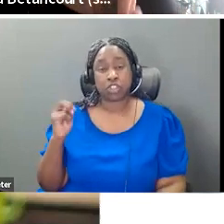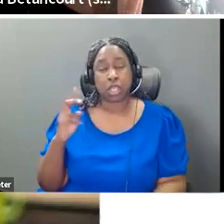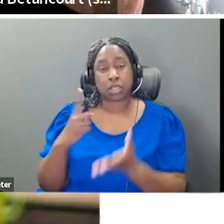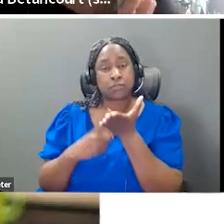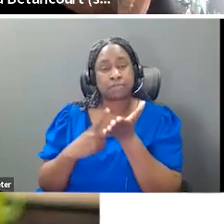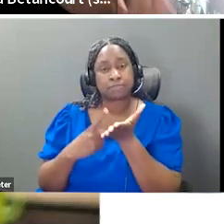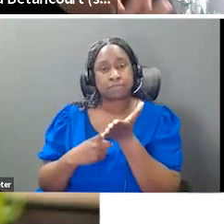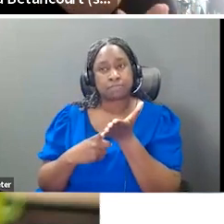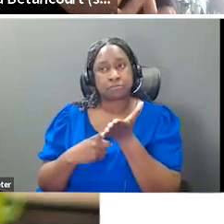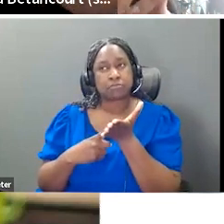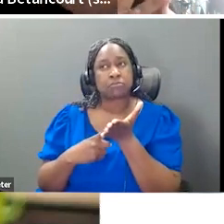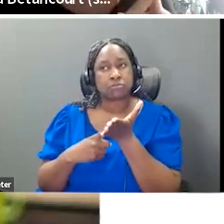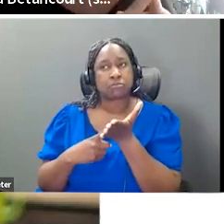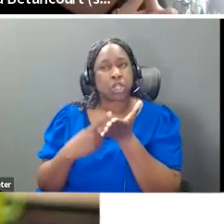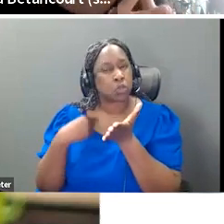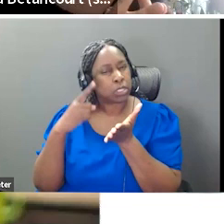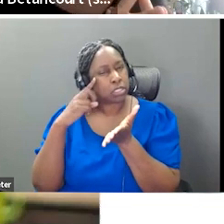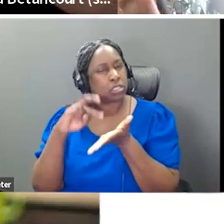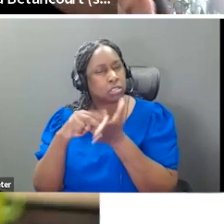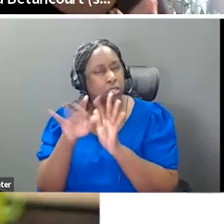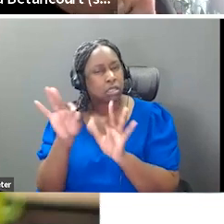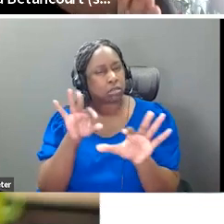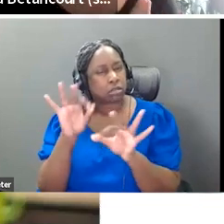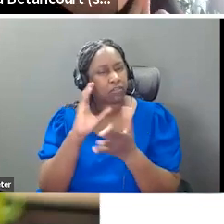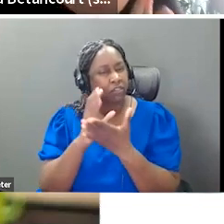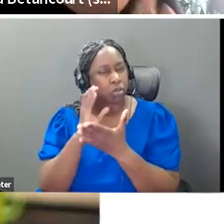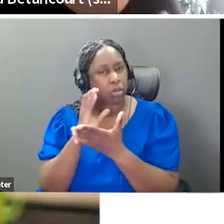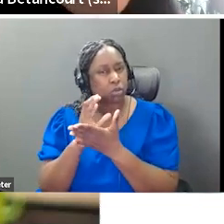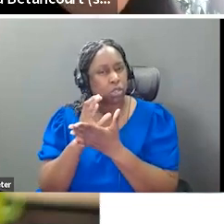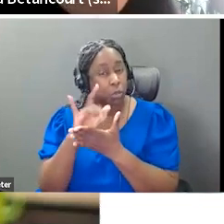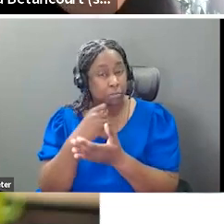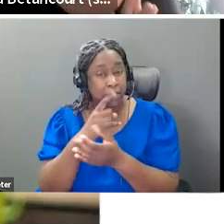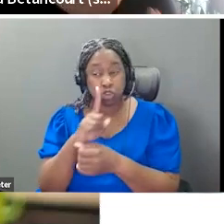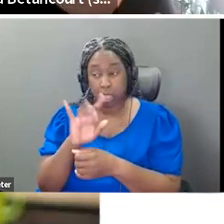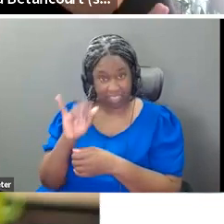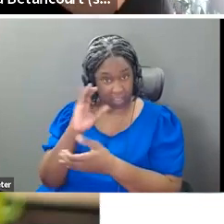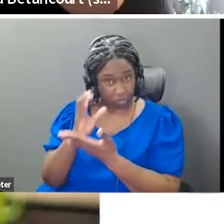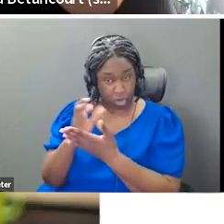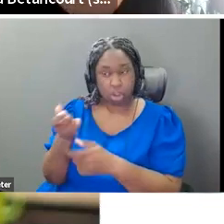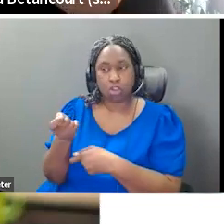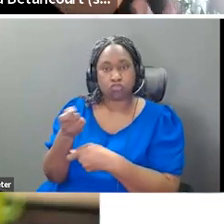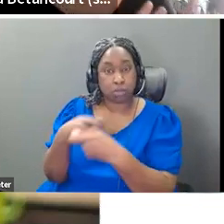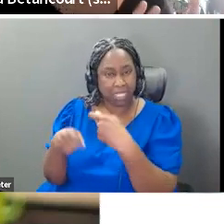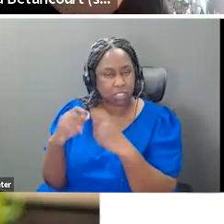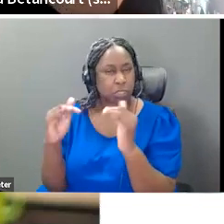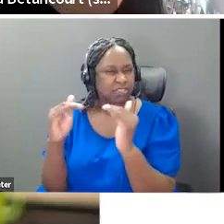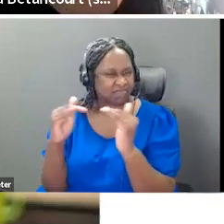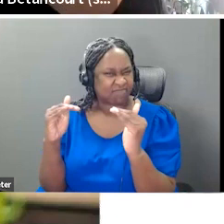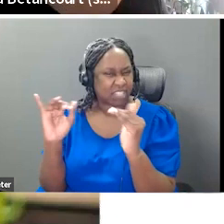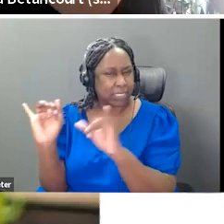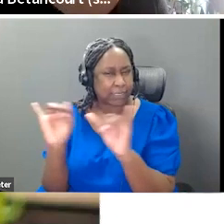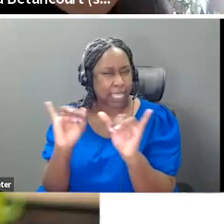okay, we very intentionally chosen all these photos and we need to make sure to replace it with an image of another kid with a